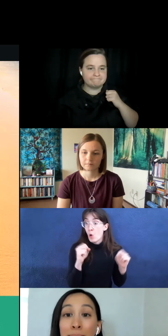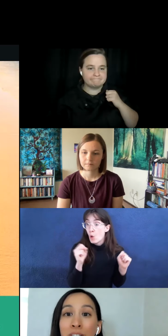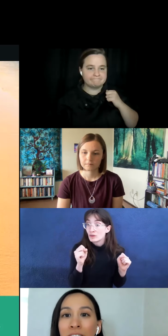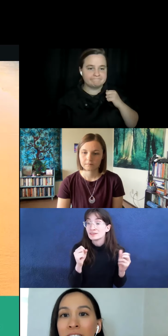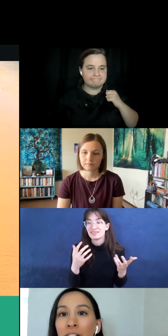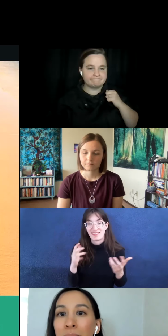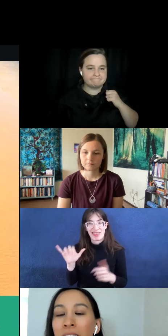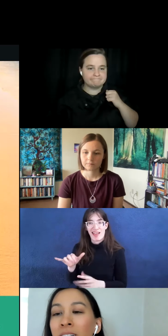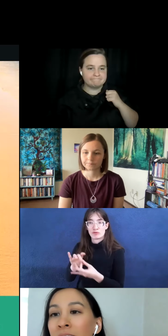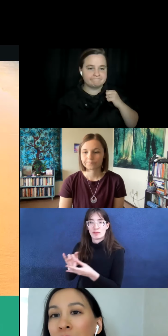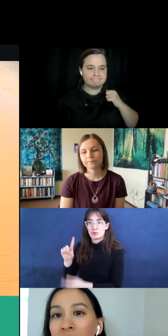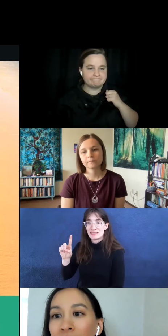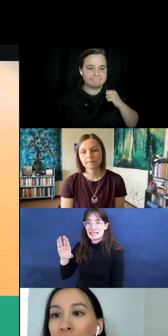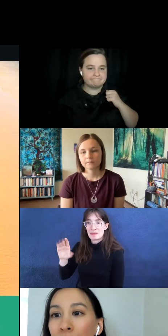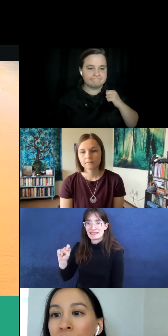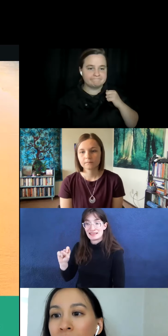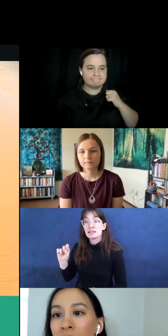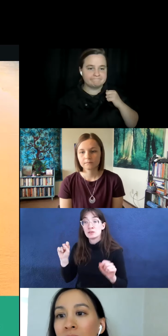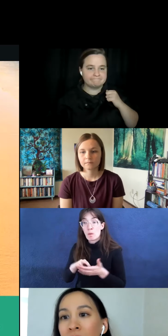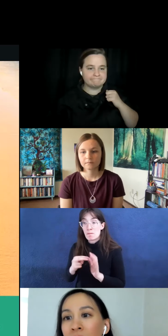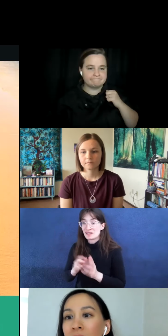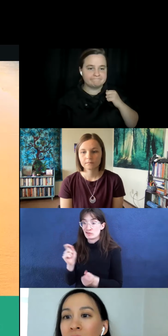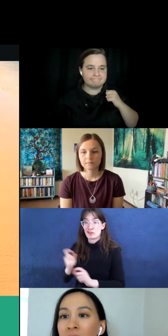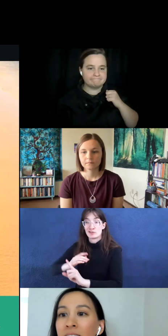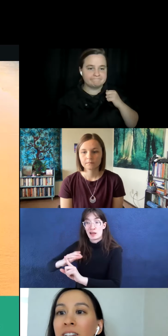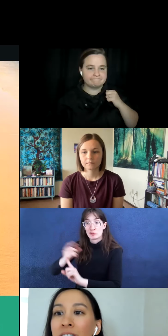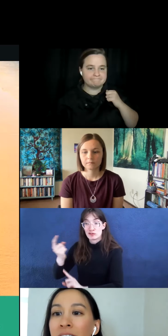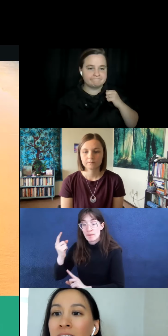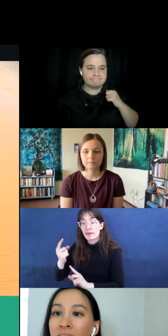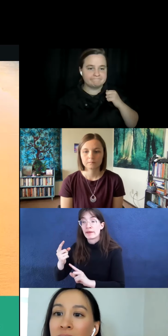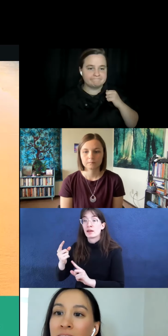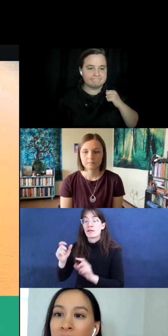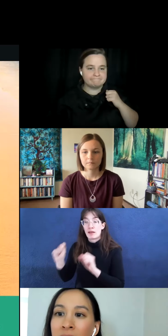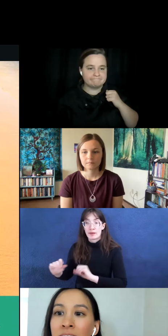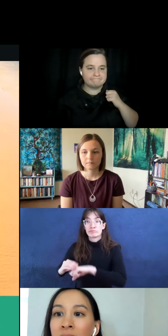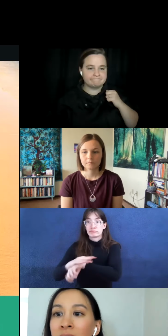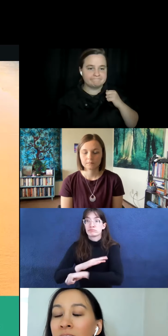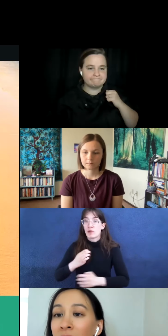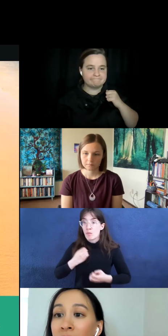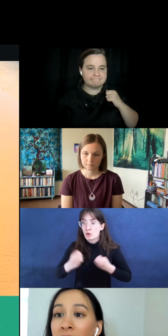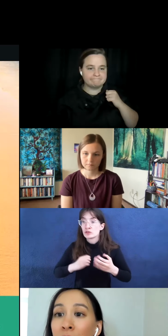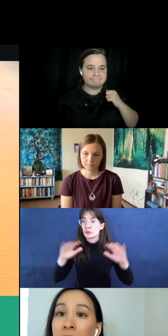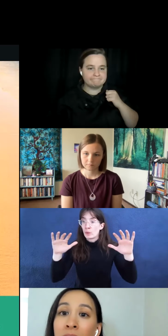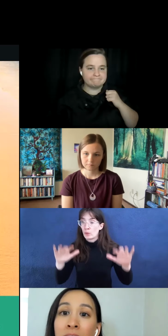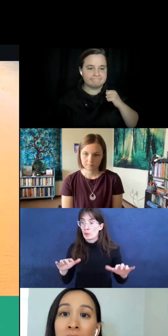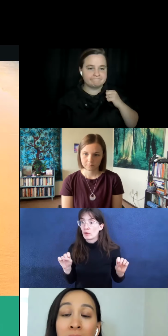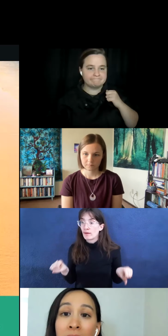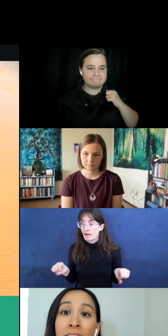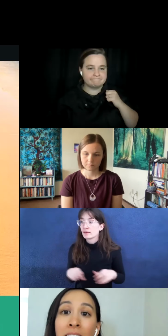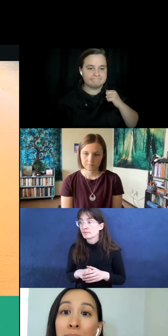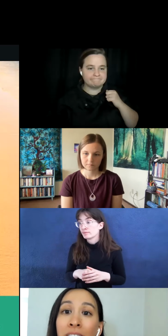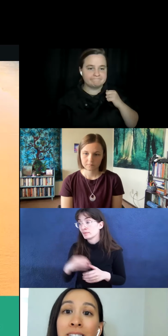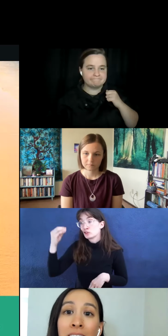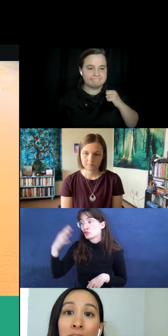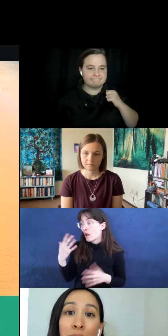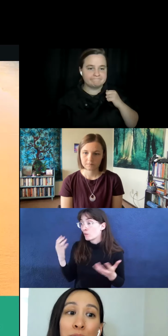of temperature and helping regulate your emotions. Exercising, journaling, dance, taking a shower. Yeah, it